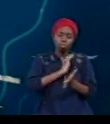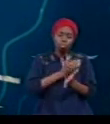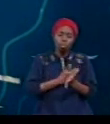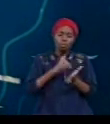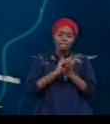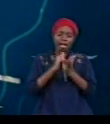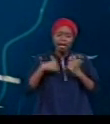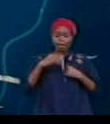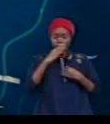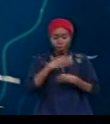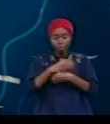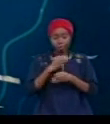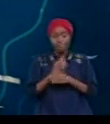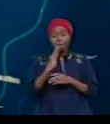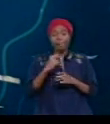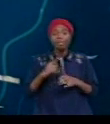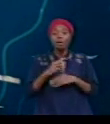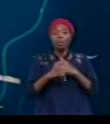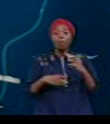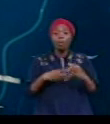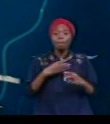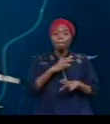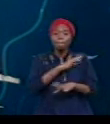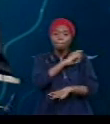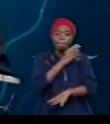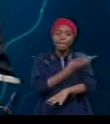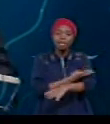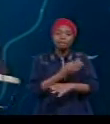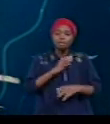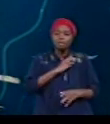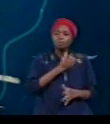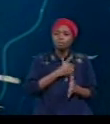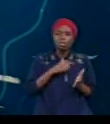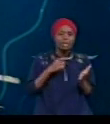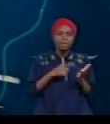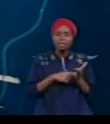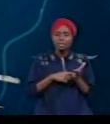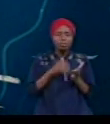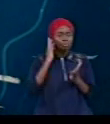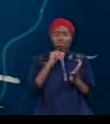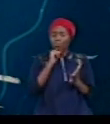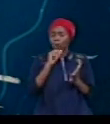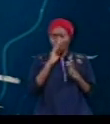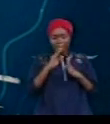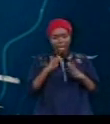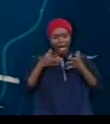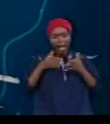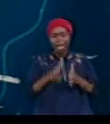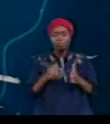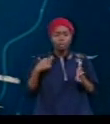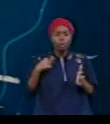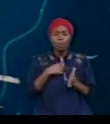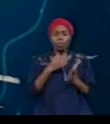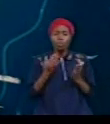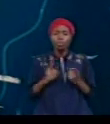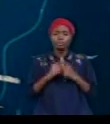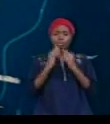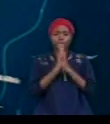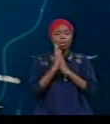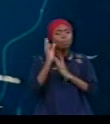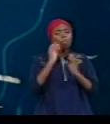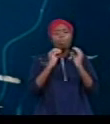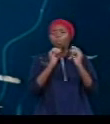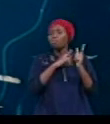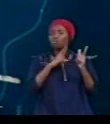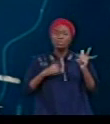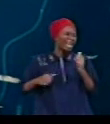God. This is not right and should not be allowed. We are going to now pray that, oh God, wherever